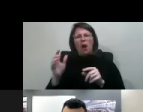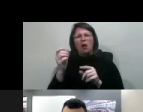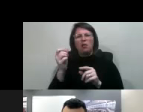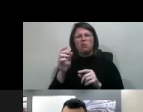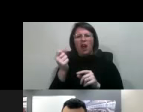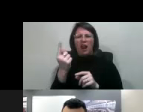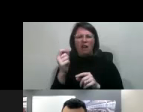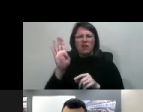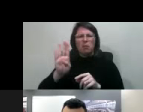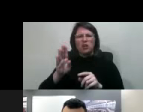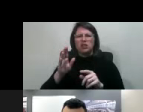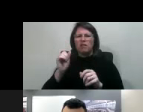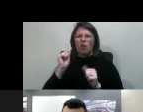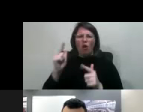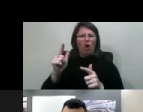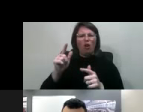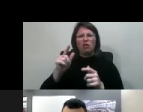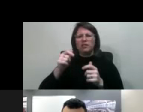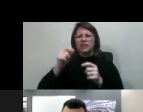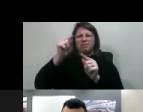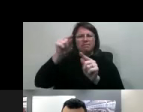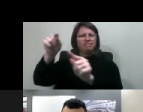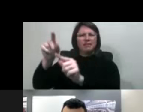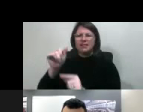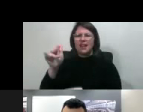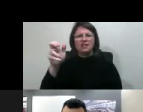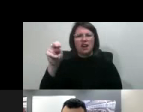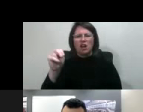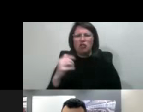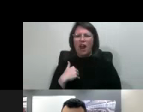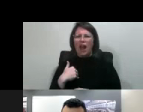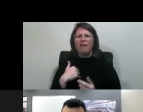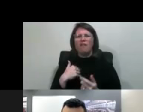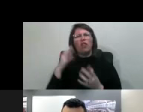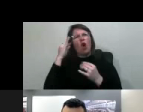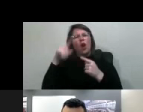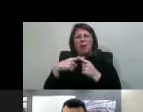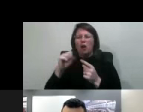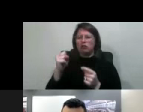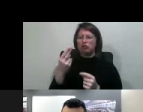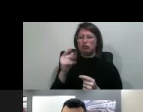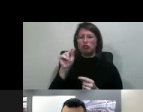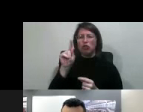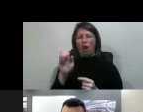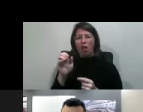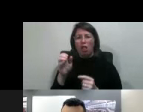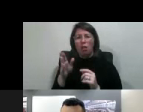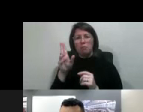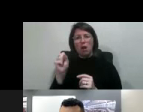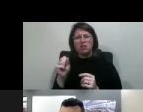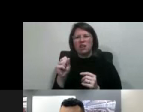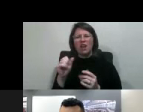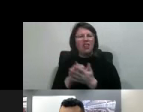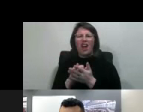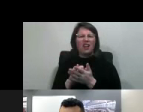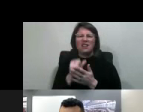the destinations. We did look at running a kind of a sweeper bus type shuttle, but it really wasn't very efficient. It actually was costly, and